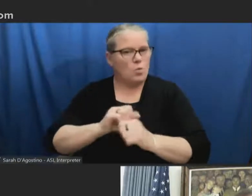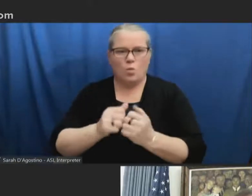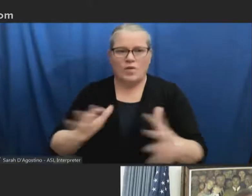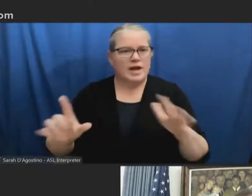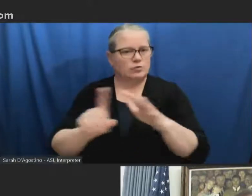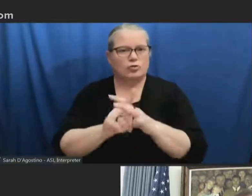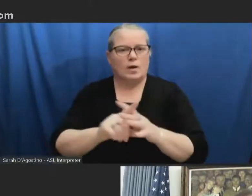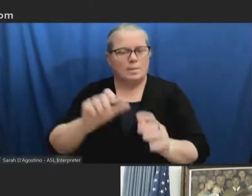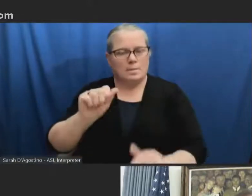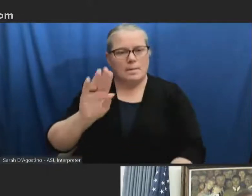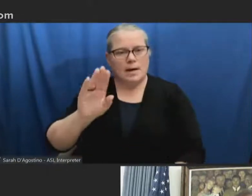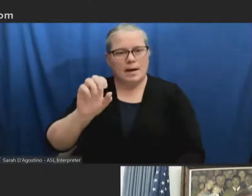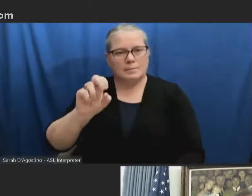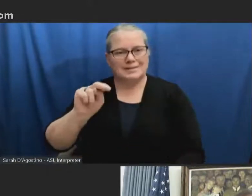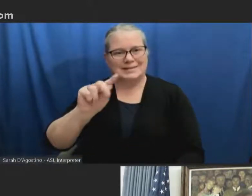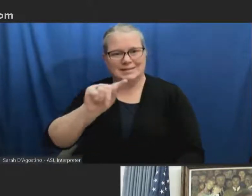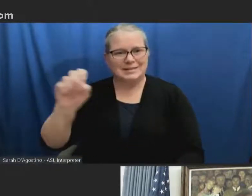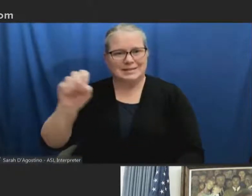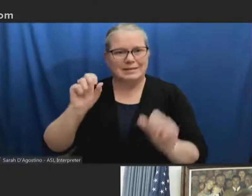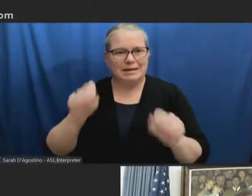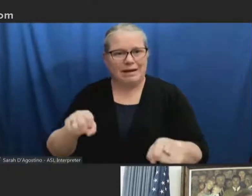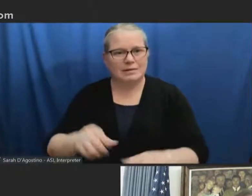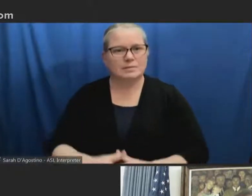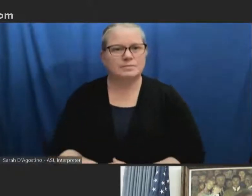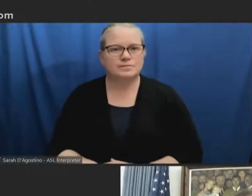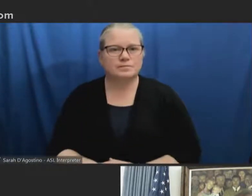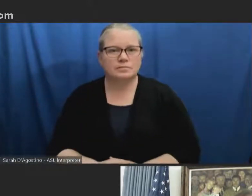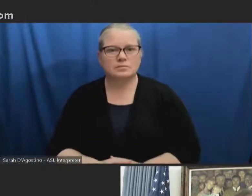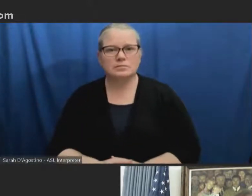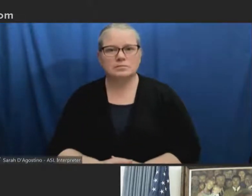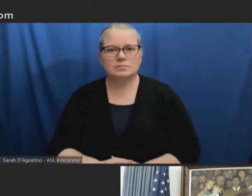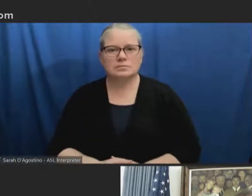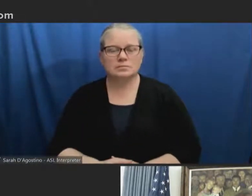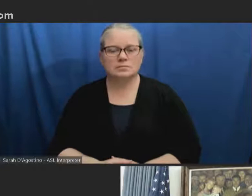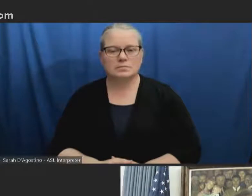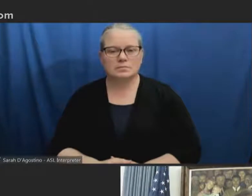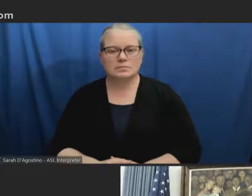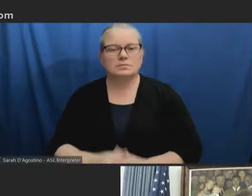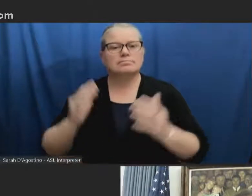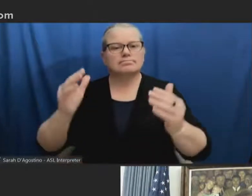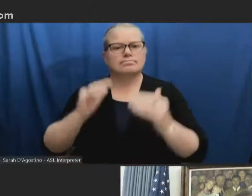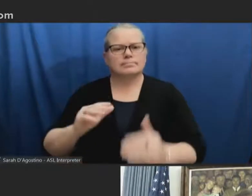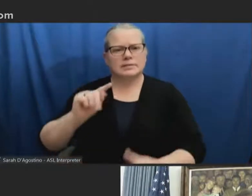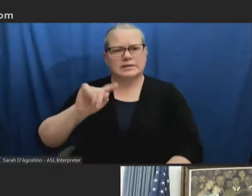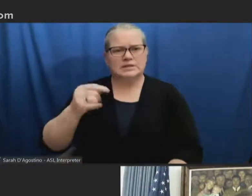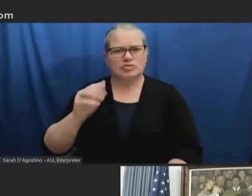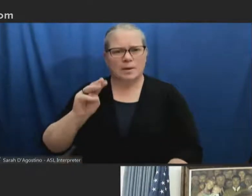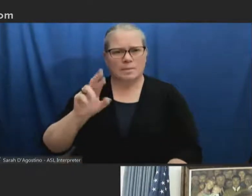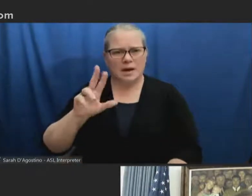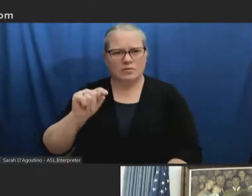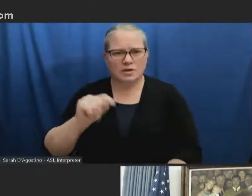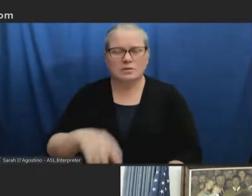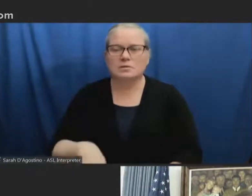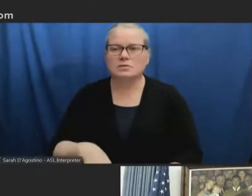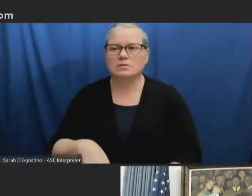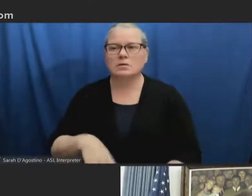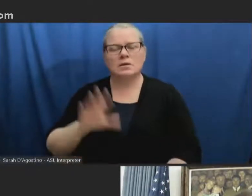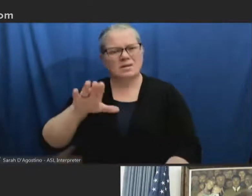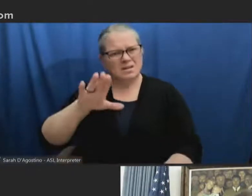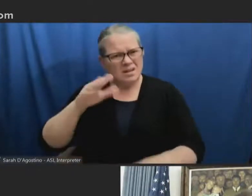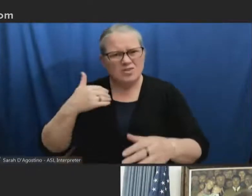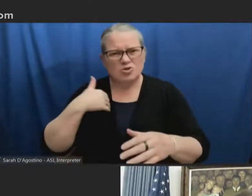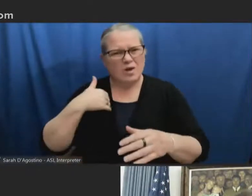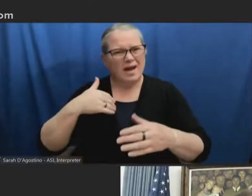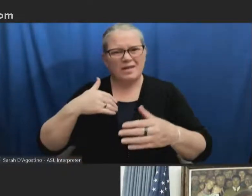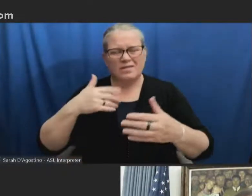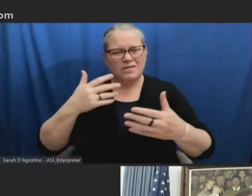Thank you. Is there a way to get a breakdown of where the test kits have gone? I mean, at